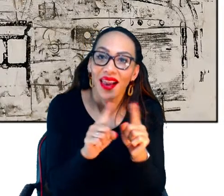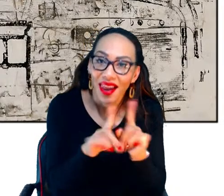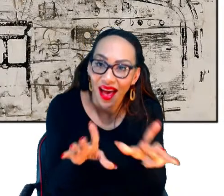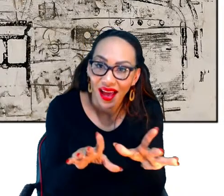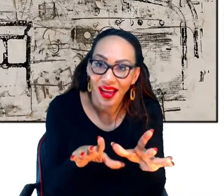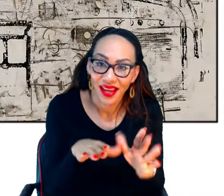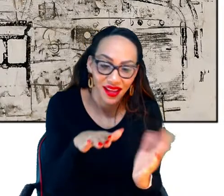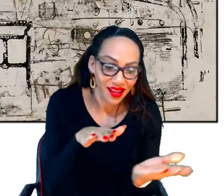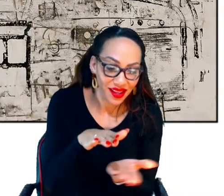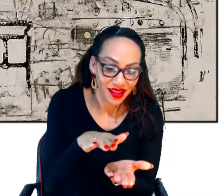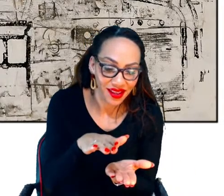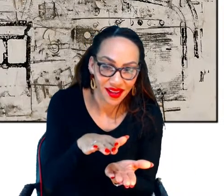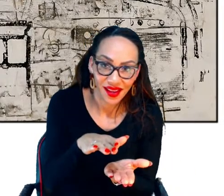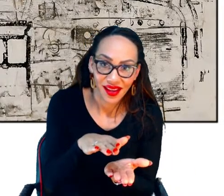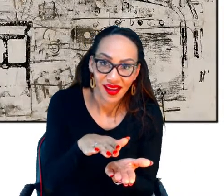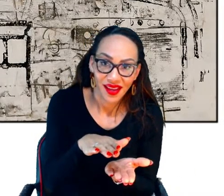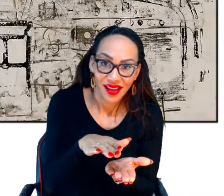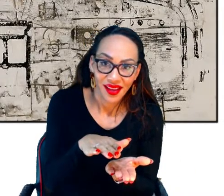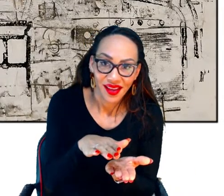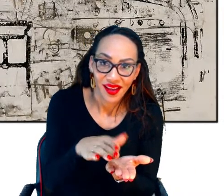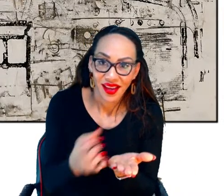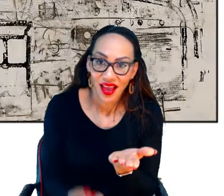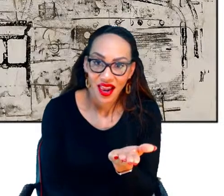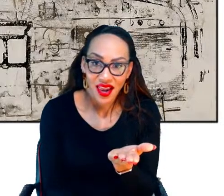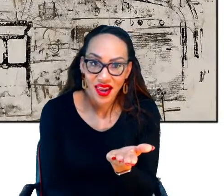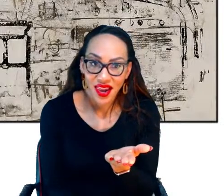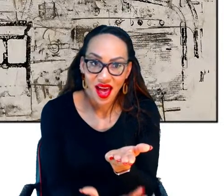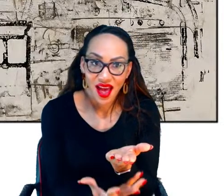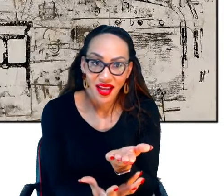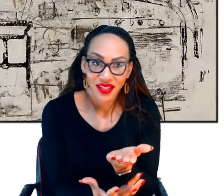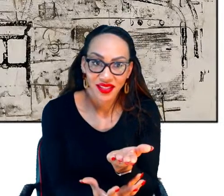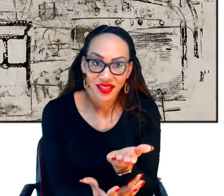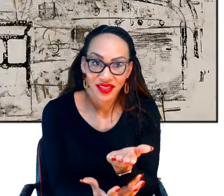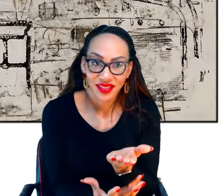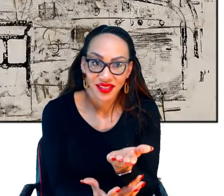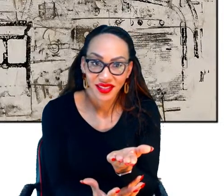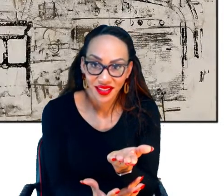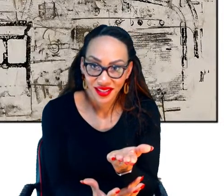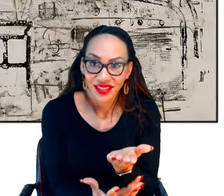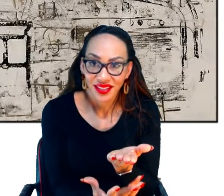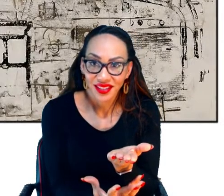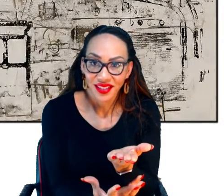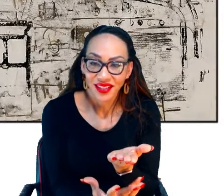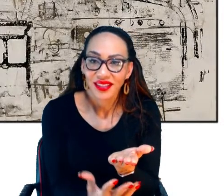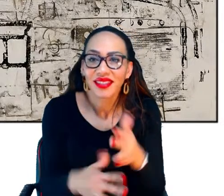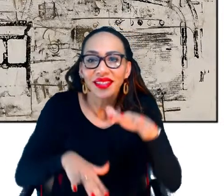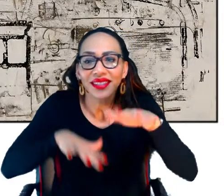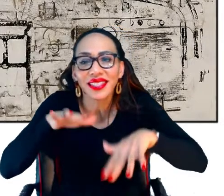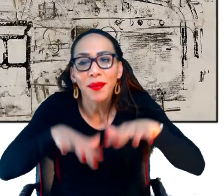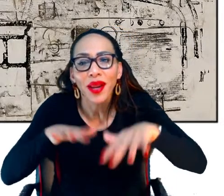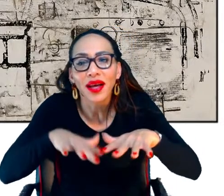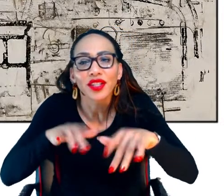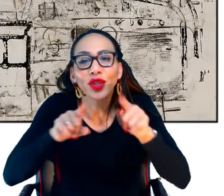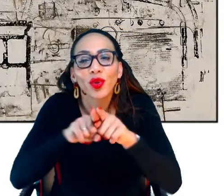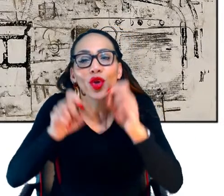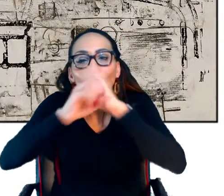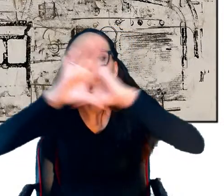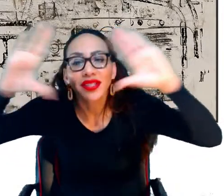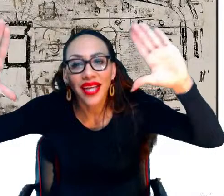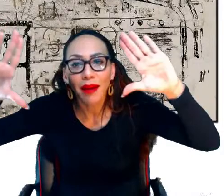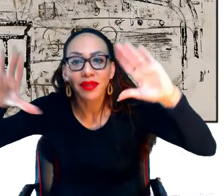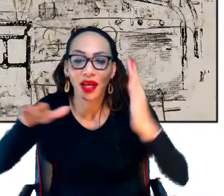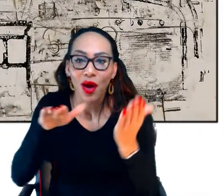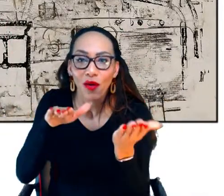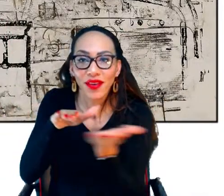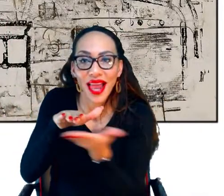so they become sort of, so I'm kind of taking the layers process of something like Photoshop and then taking it back to an analog process.